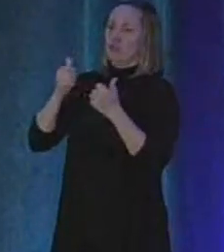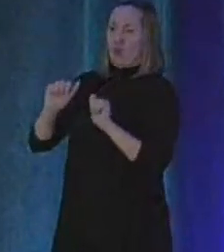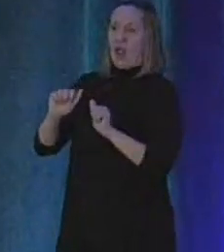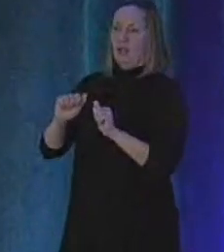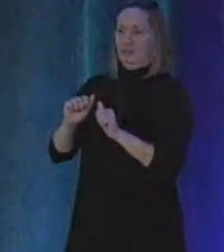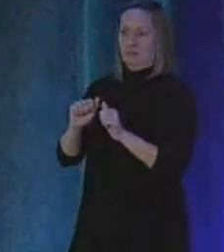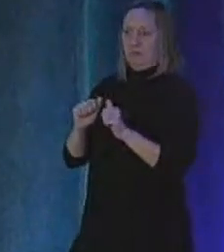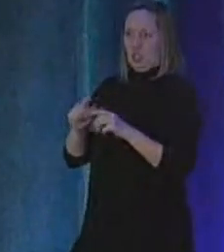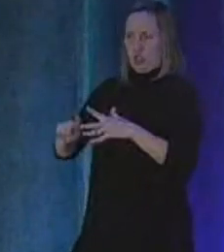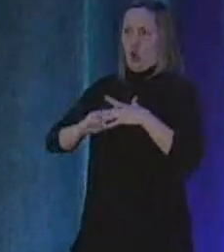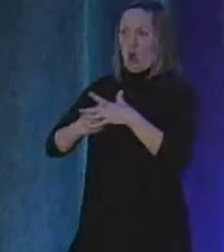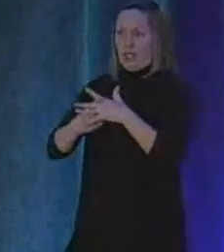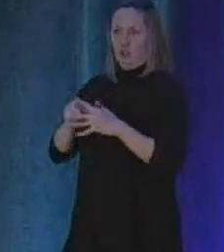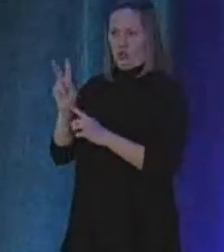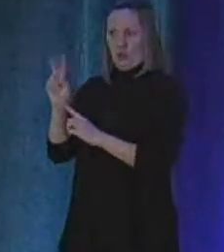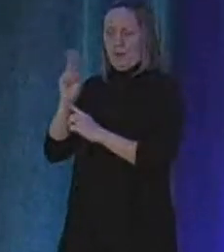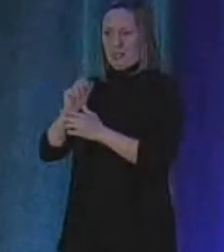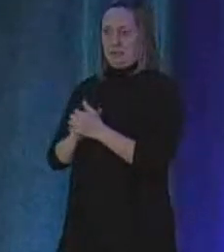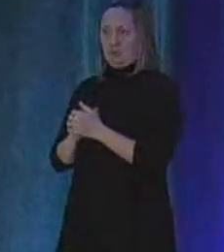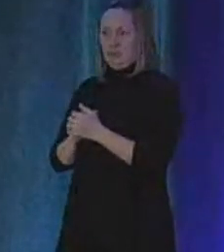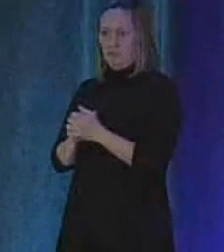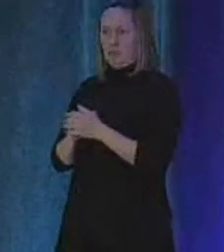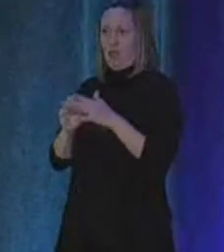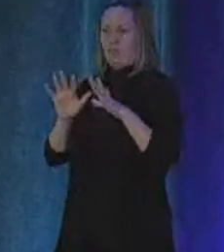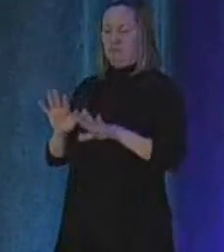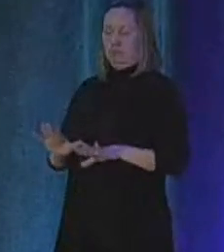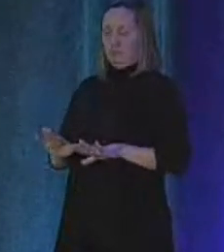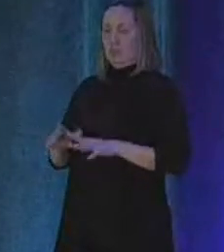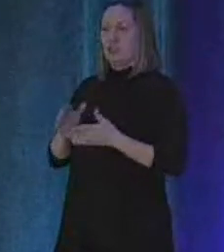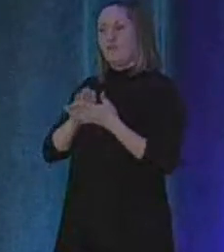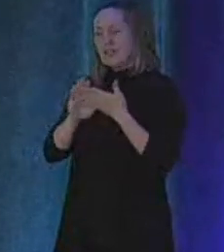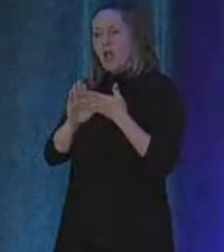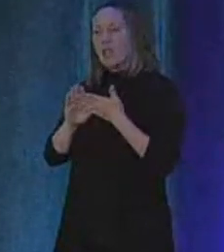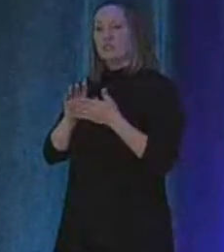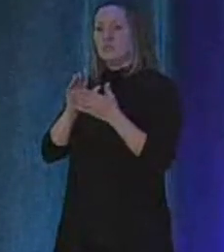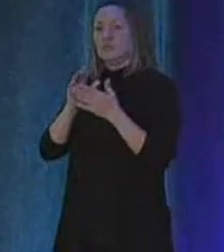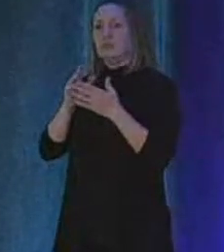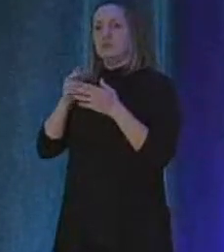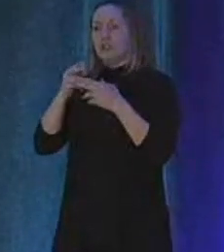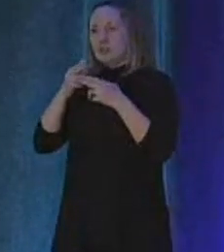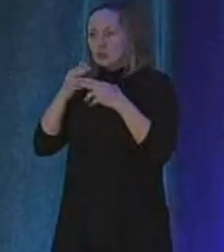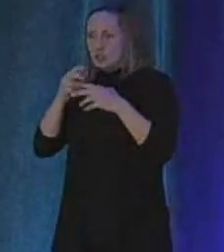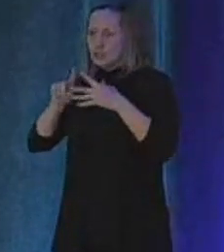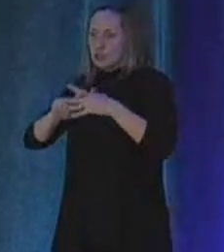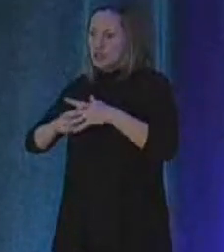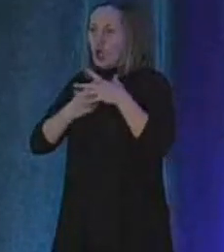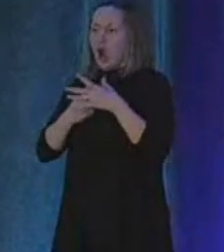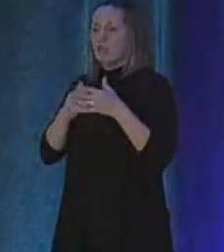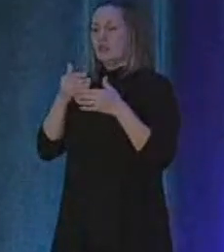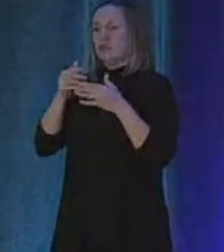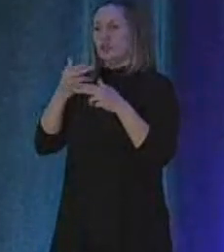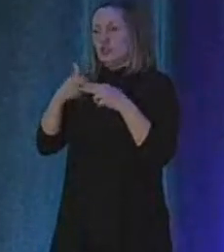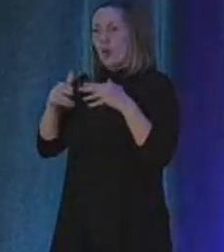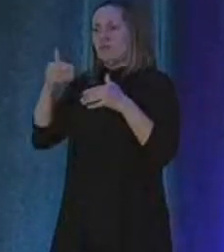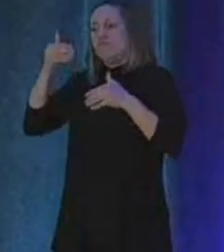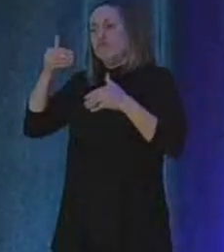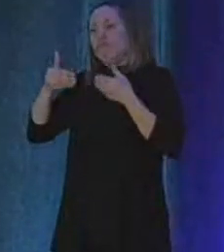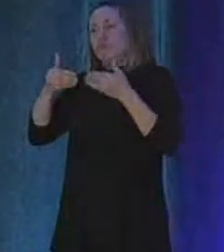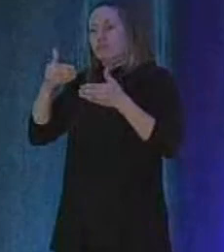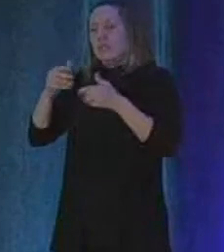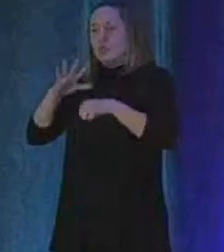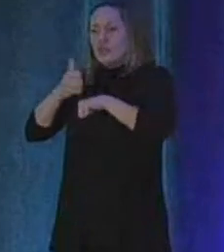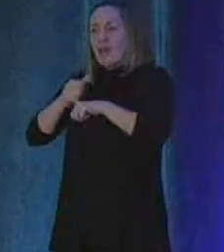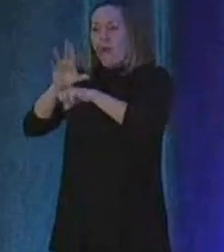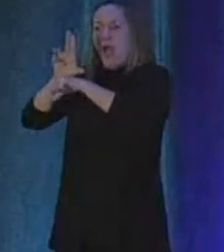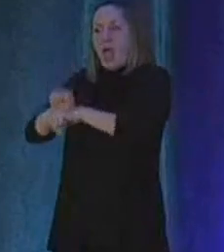stuff before. It gives you a really nice, just small way to create a habit every day. You